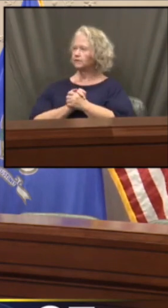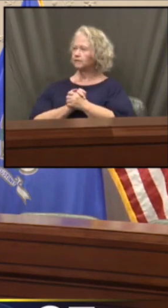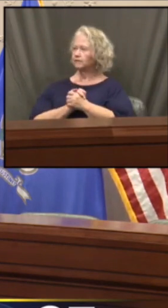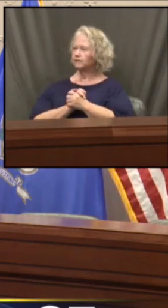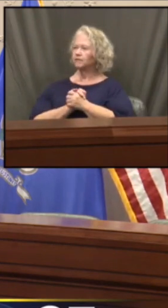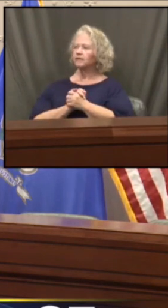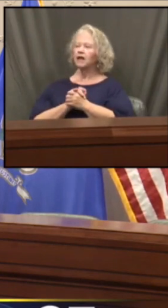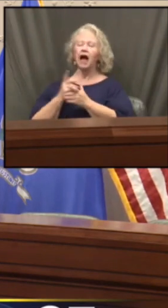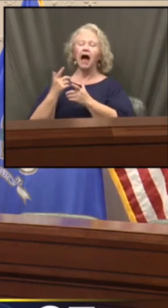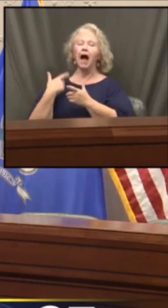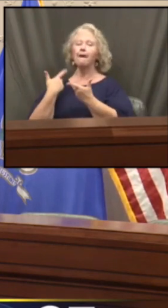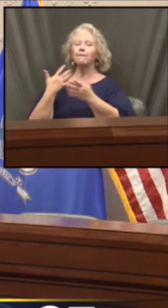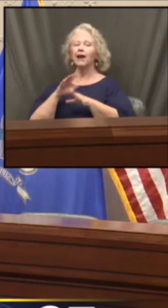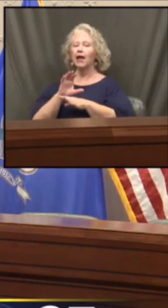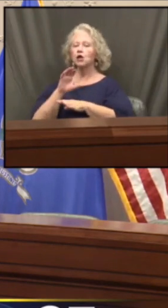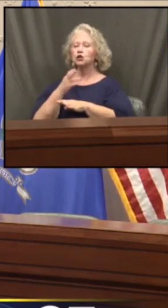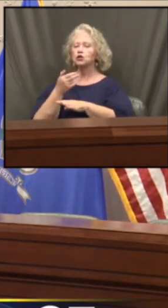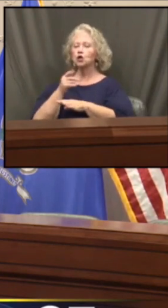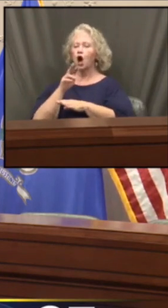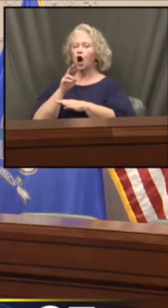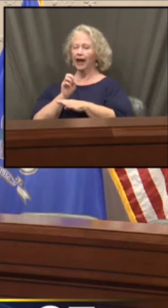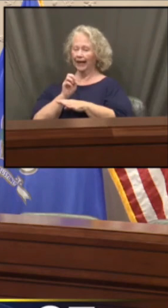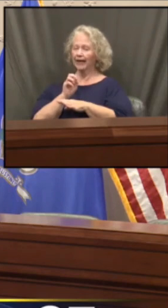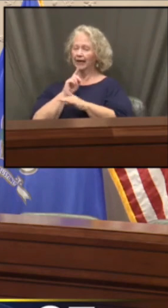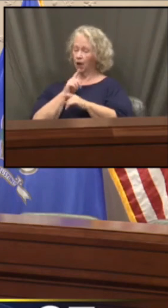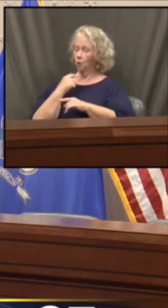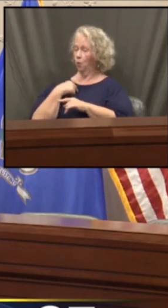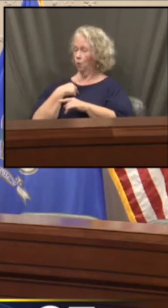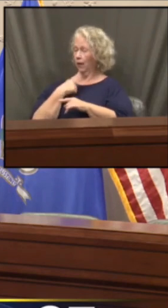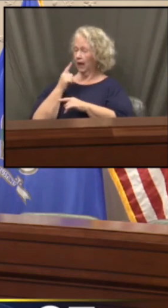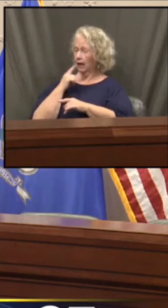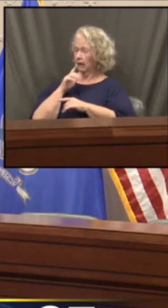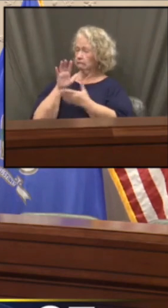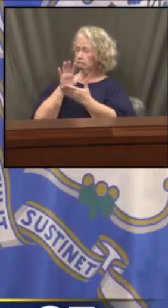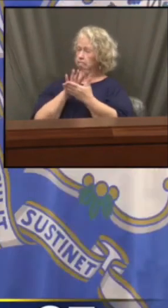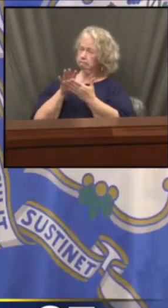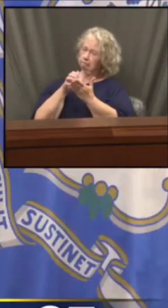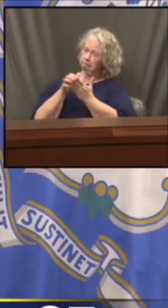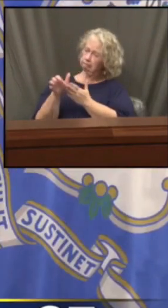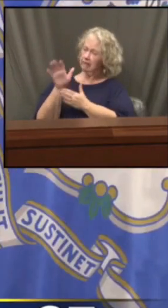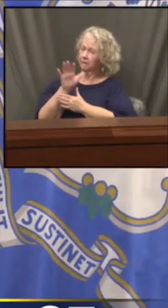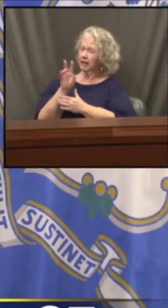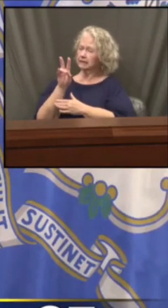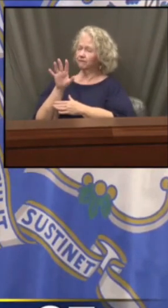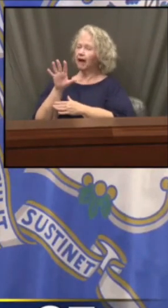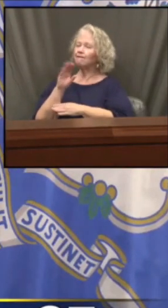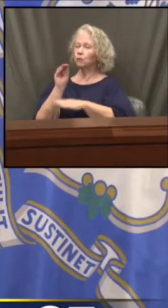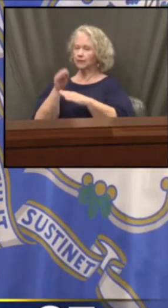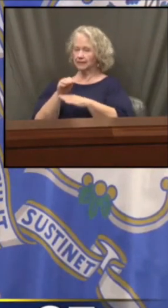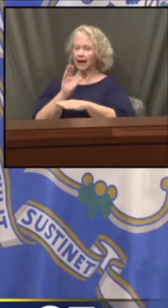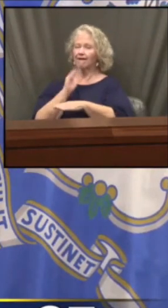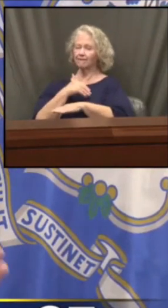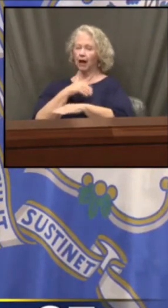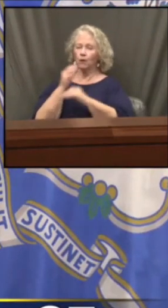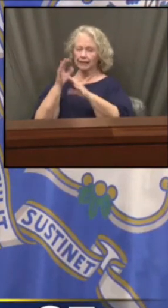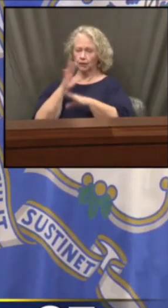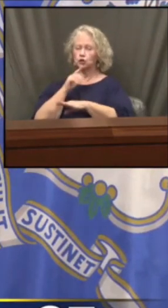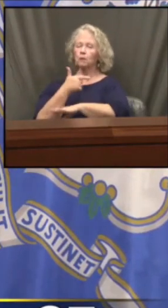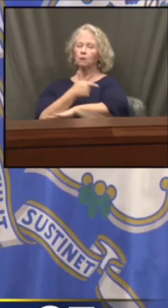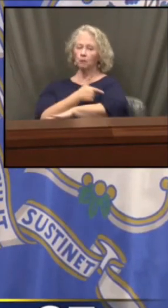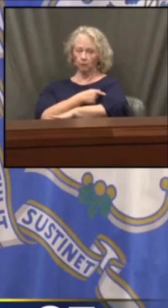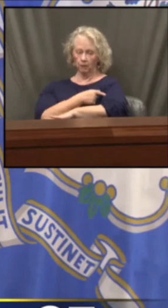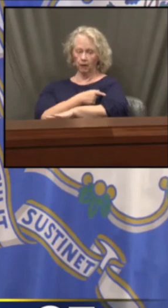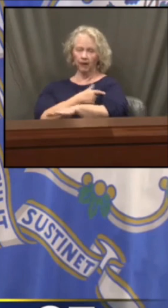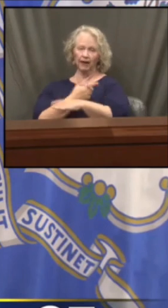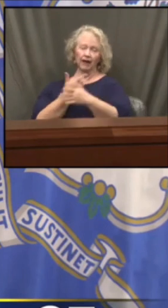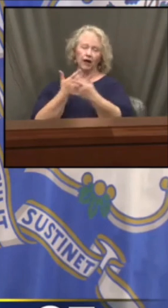I was going to pass this over to Charlene. We have estimated that 75% of our teachers have been vaccinated, and Mark was asking about what does that say in